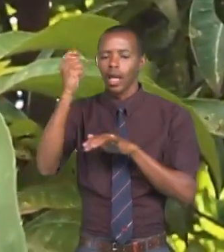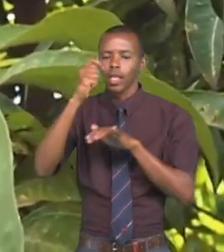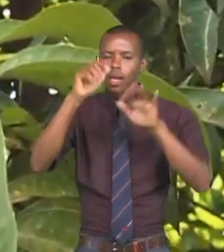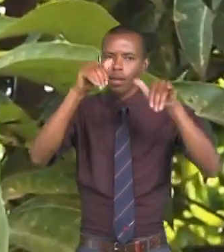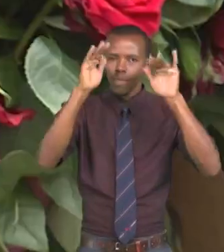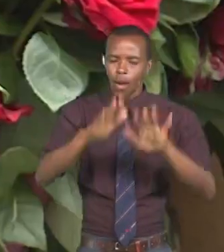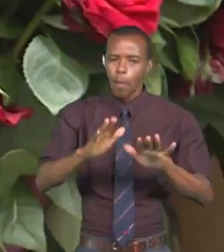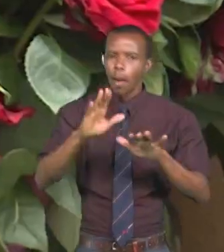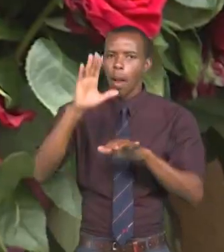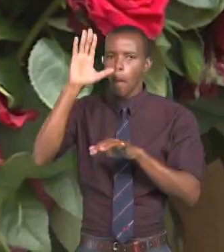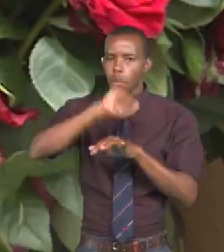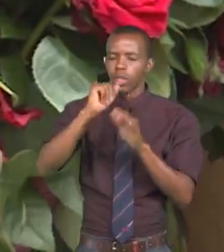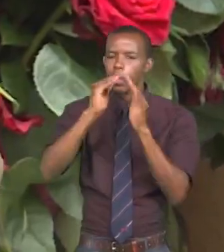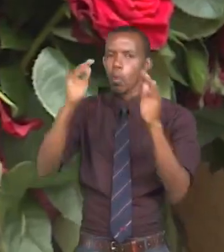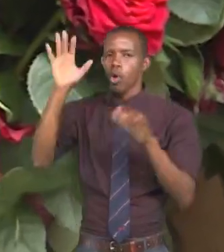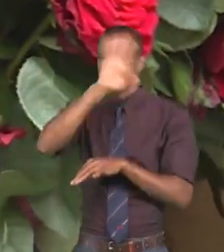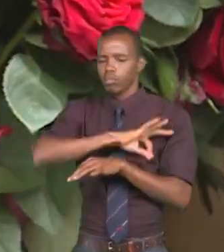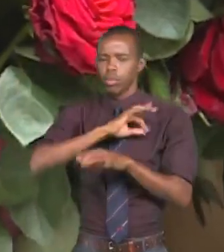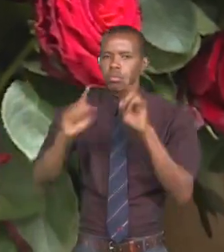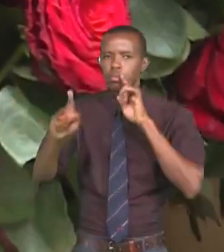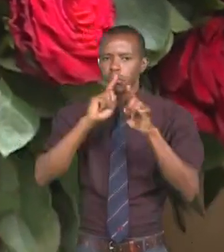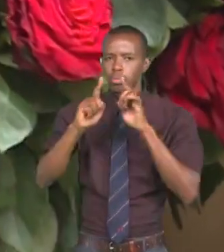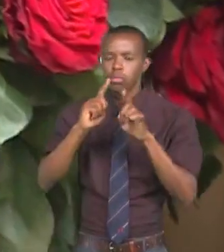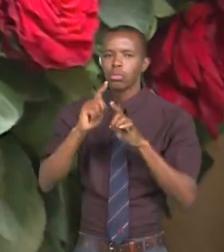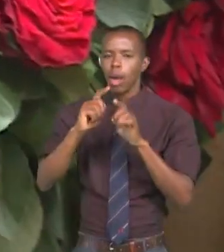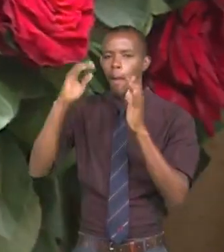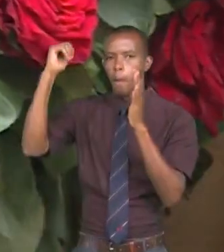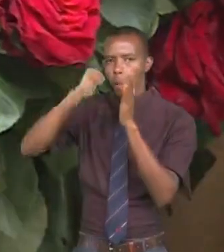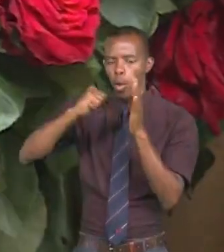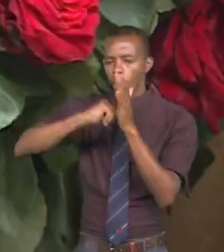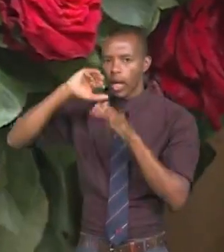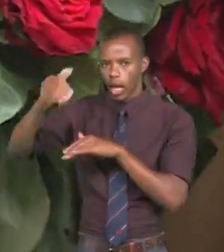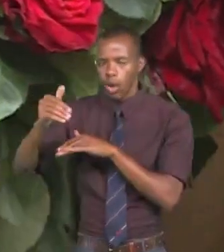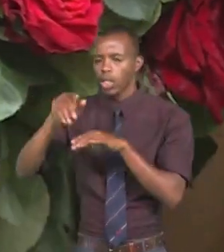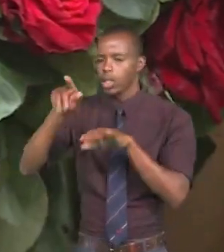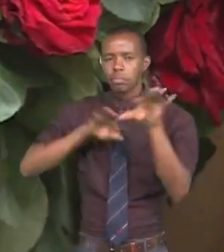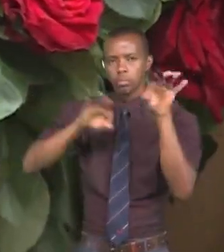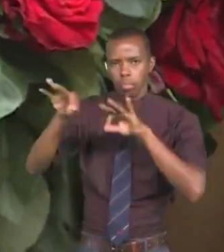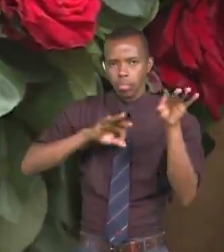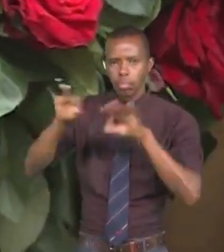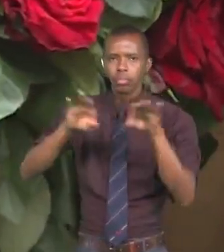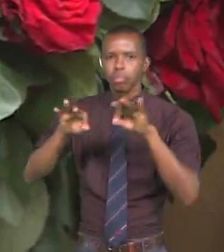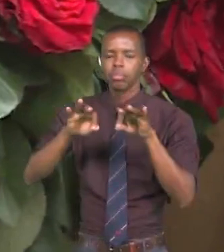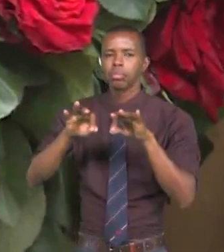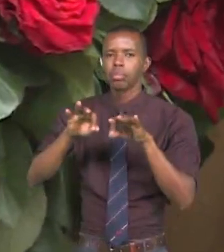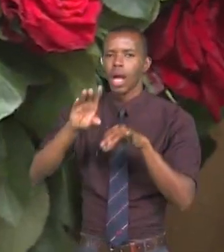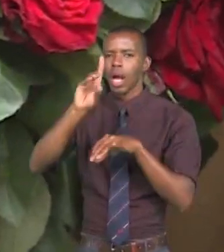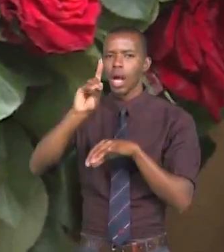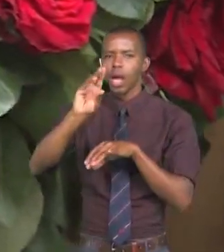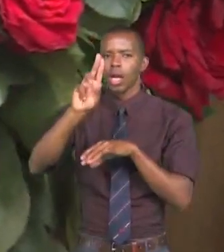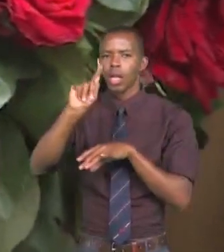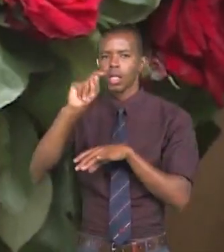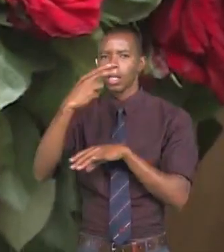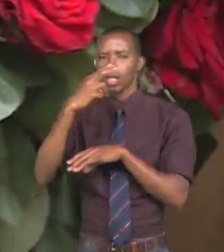farmers missing out on additional income. Speaking in Aronda farm in Makueni County, Yako explained that part of the Dutch horticultural